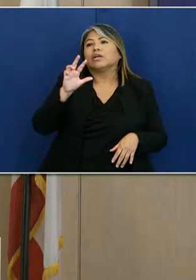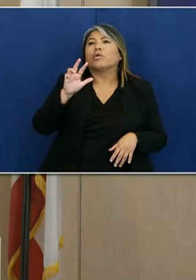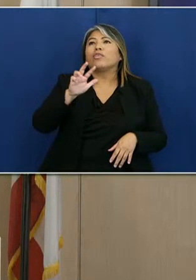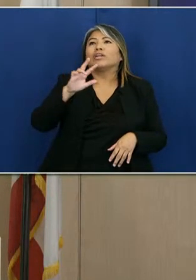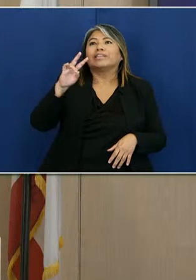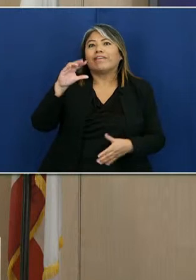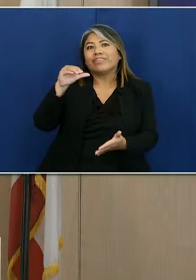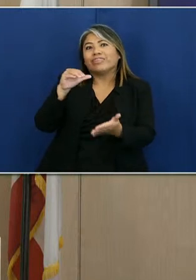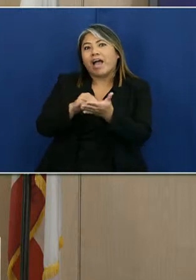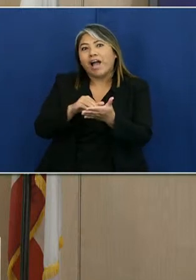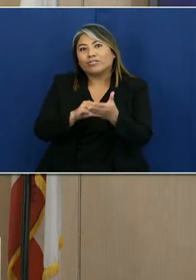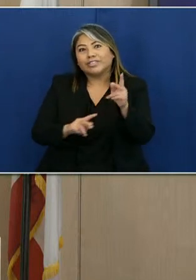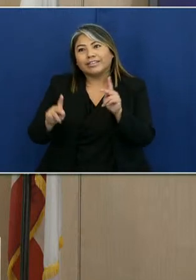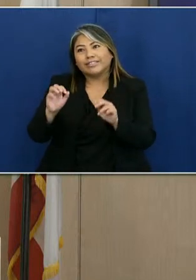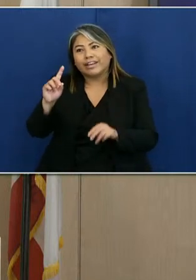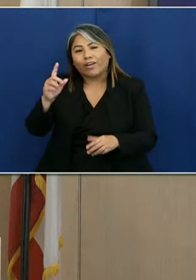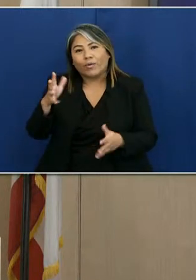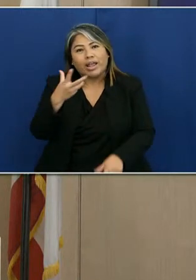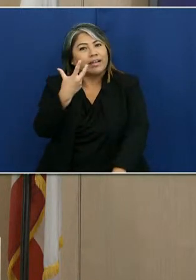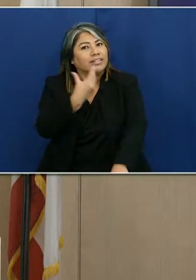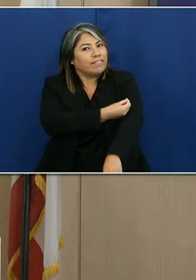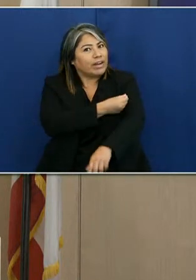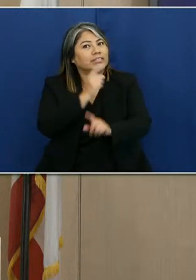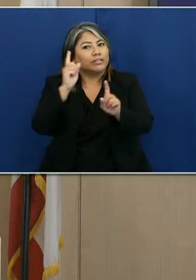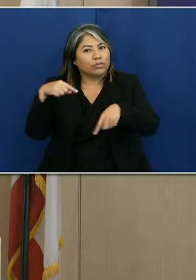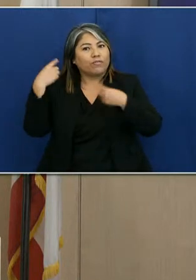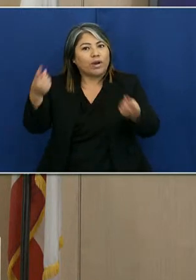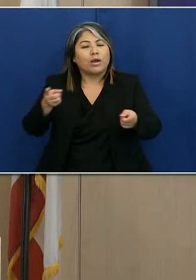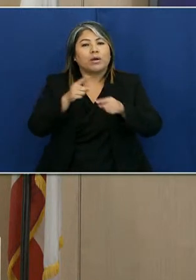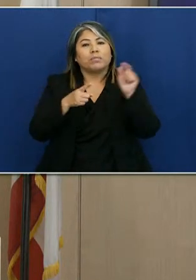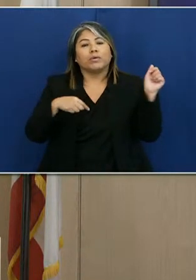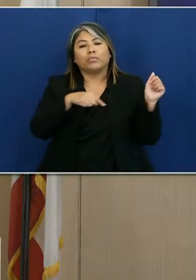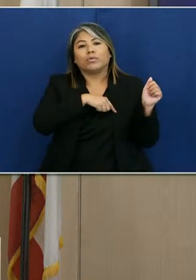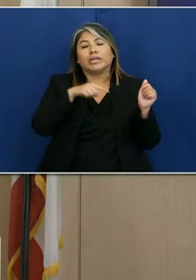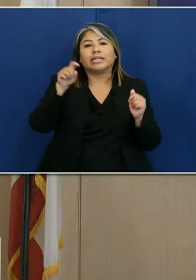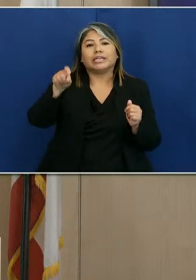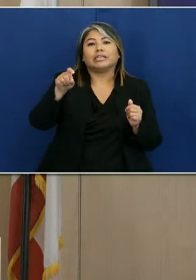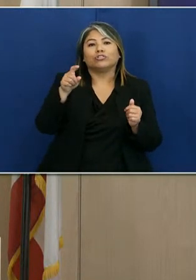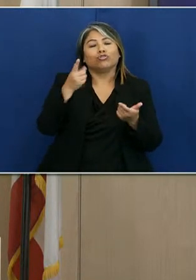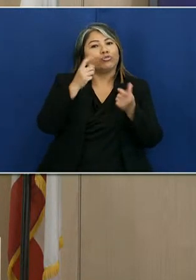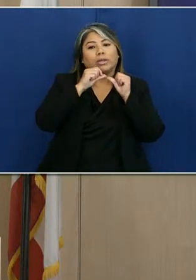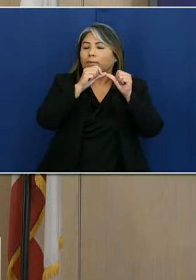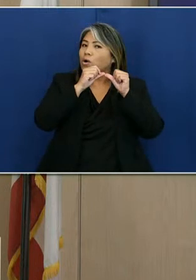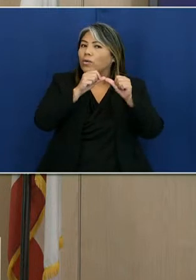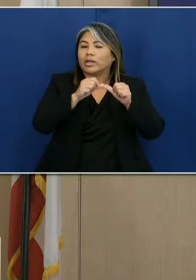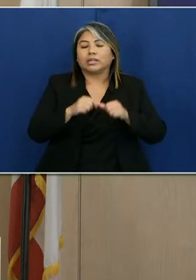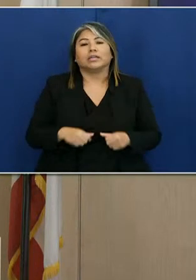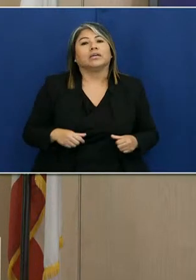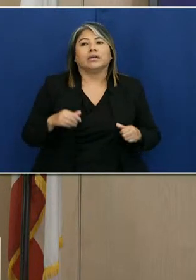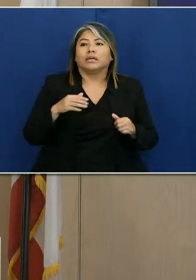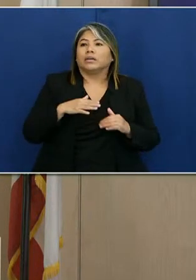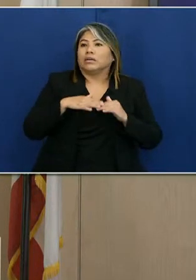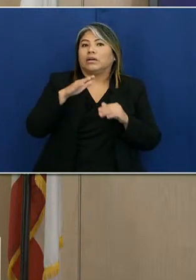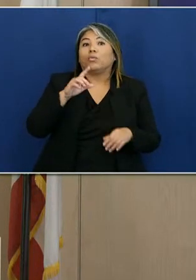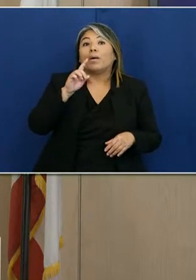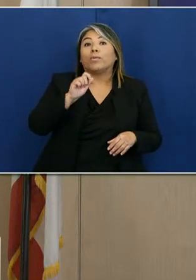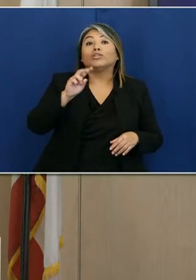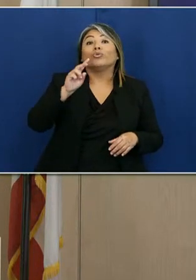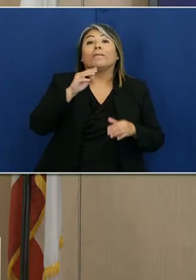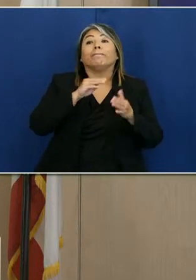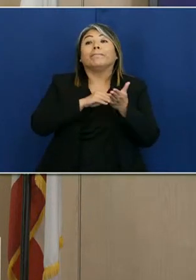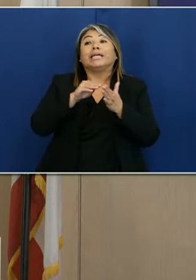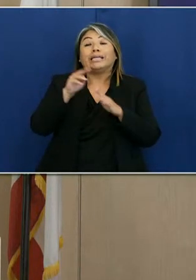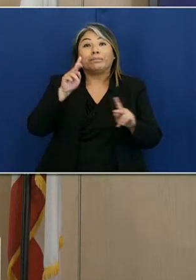637,000 San Diegans who've had their vaccine so far, but we need to keep going. There were over 1.2 million